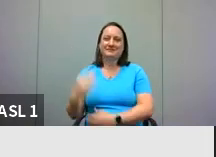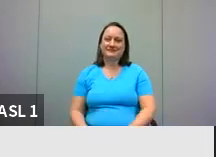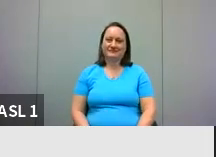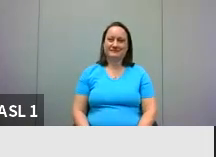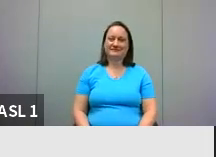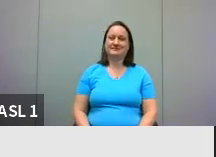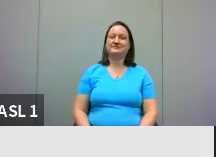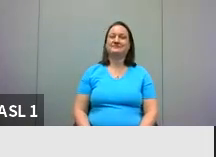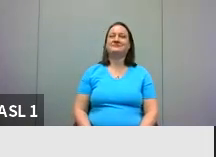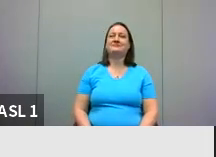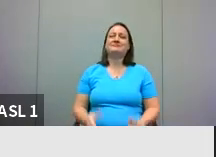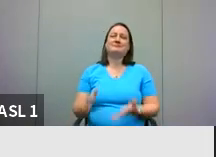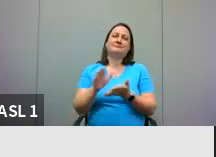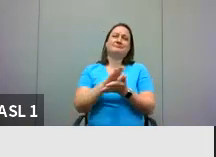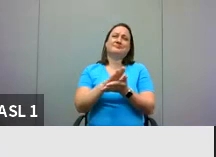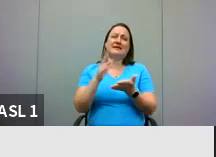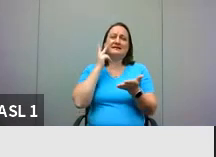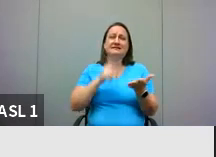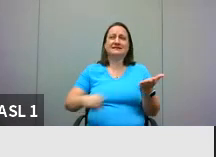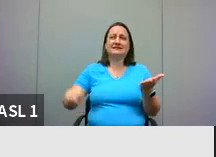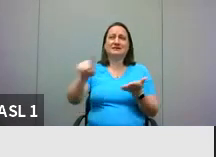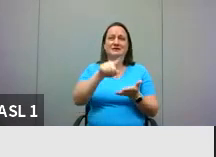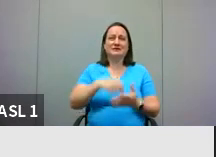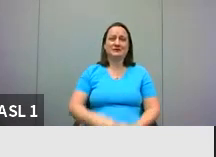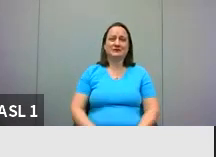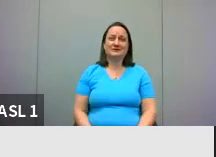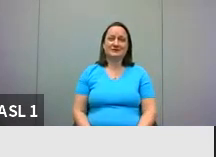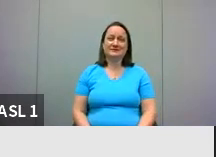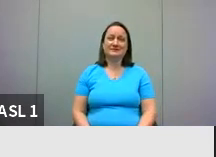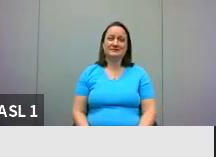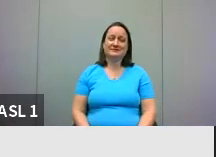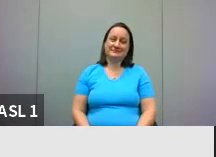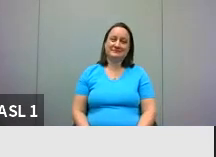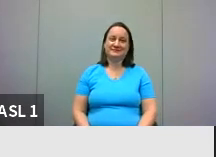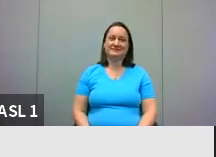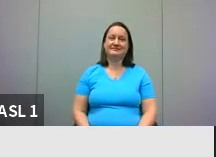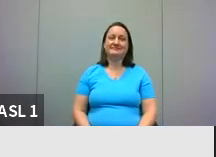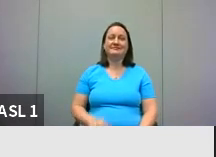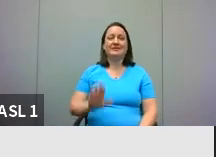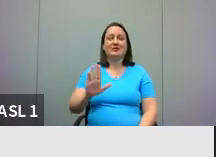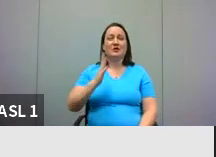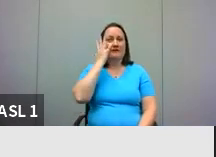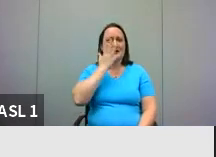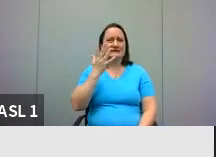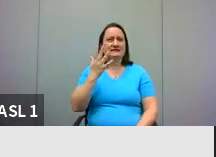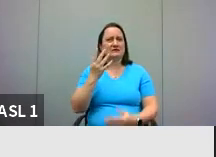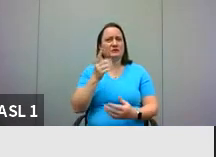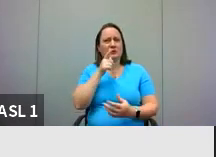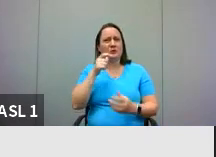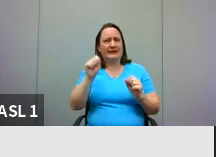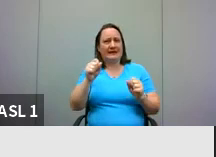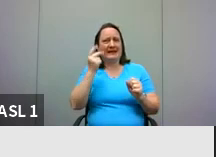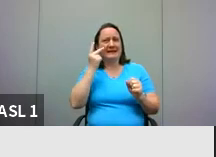So nice to see you. Those faces I can see, that is.